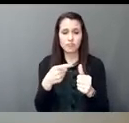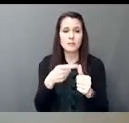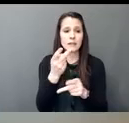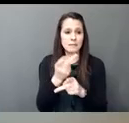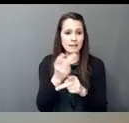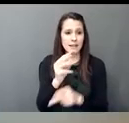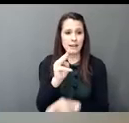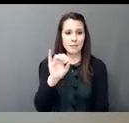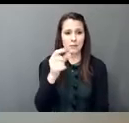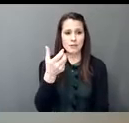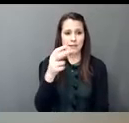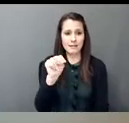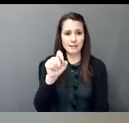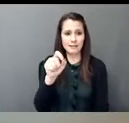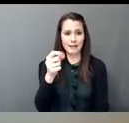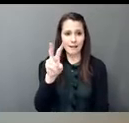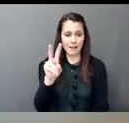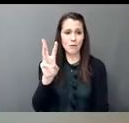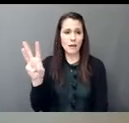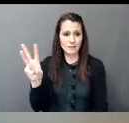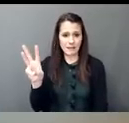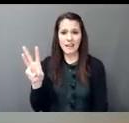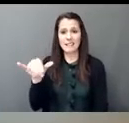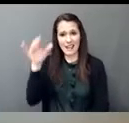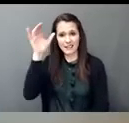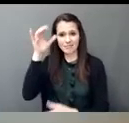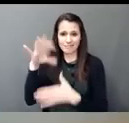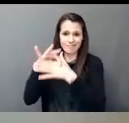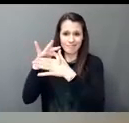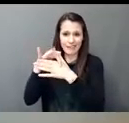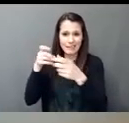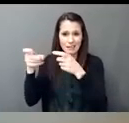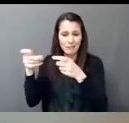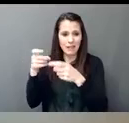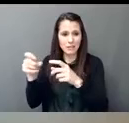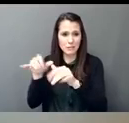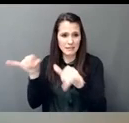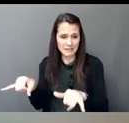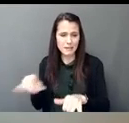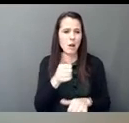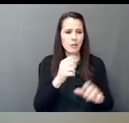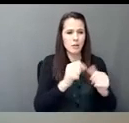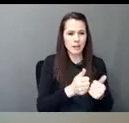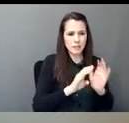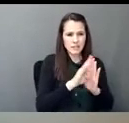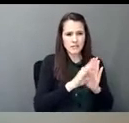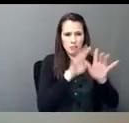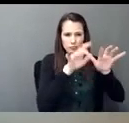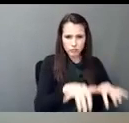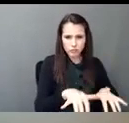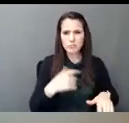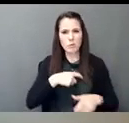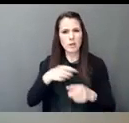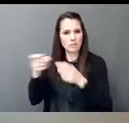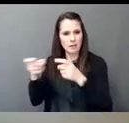Michigan.gov website, the content management system itself. Other agencies are responsible for the actual words that go on the website. We are also responsible